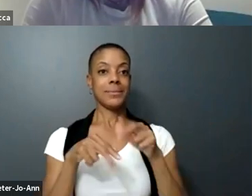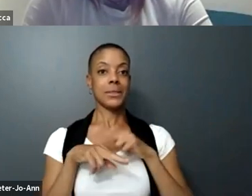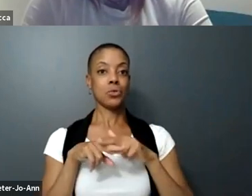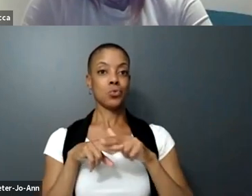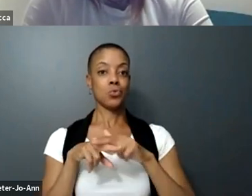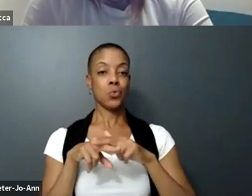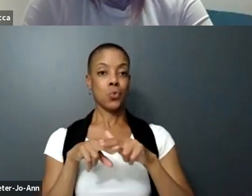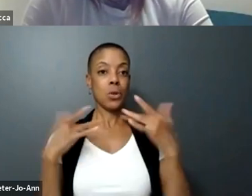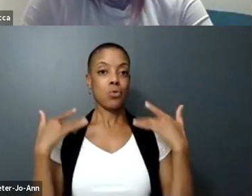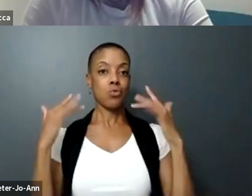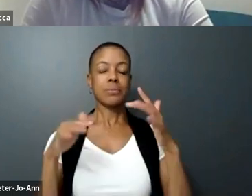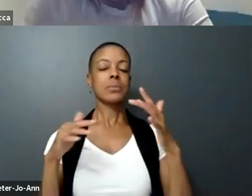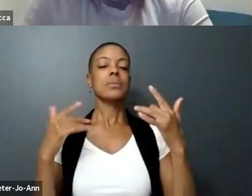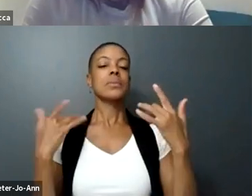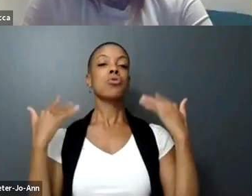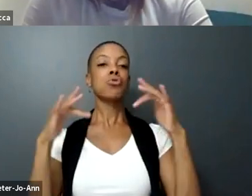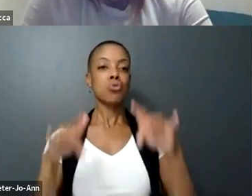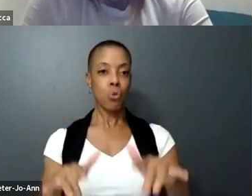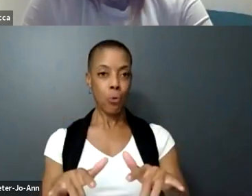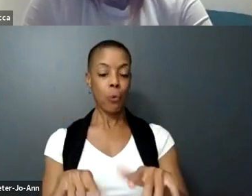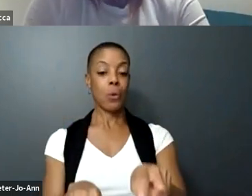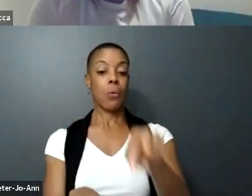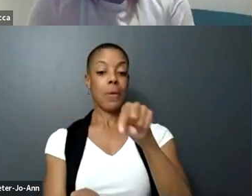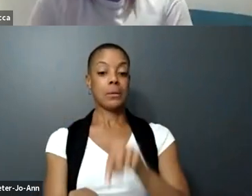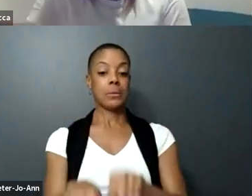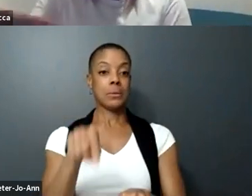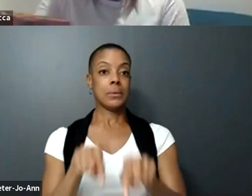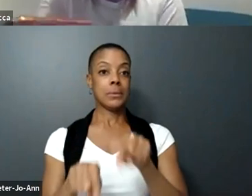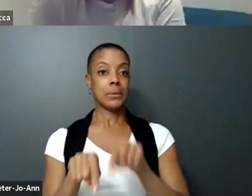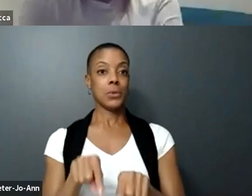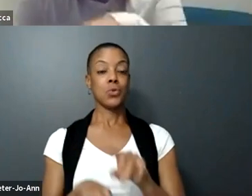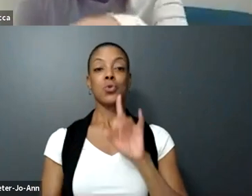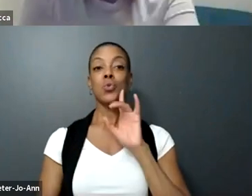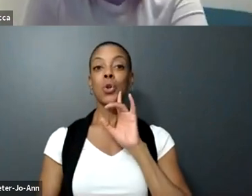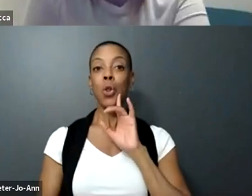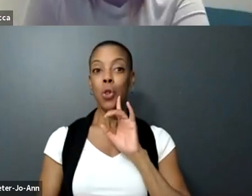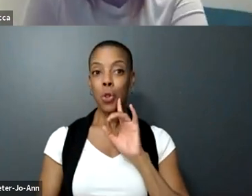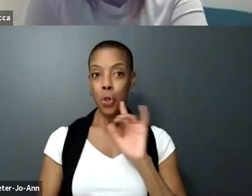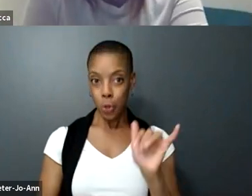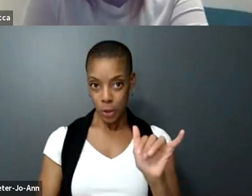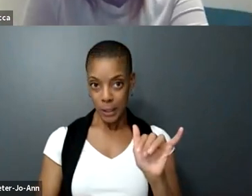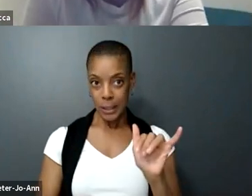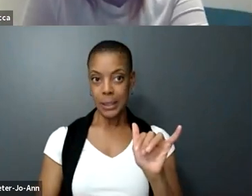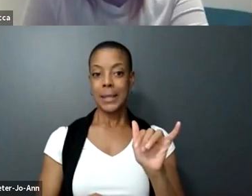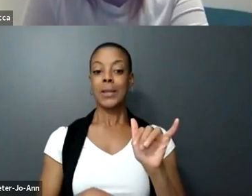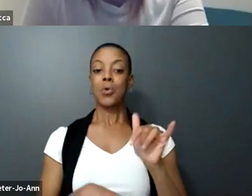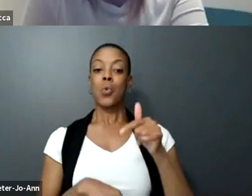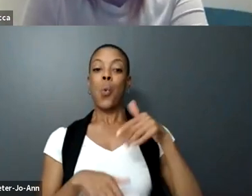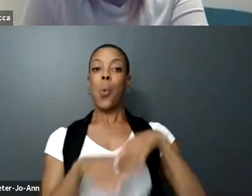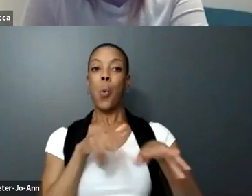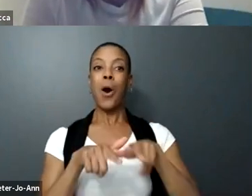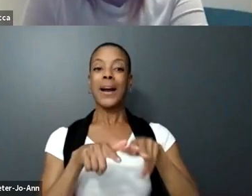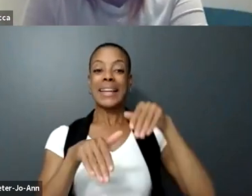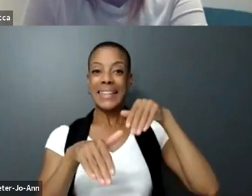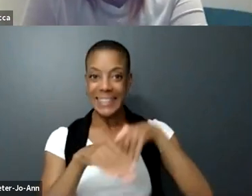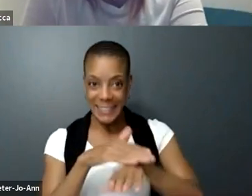that culvert so that it would make it look like somebody was walking out of the culvert and not walking into the culvert.